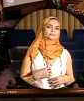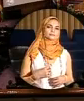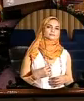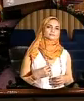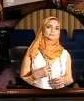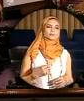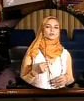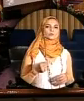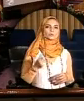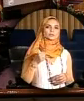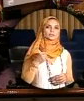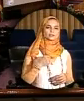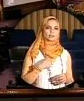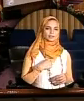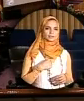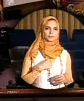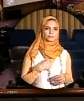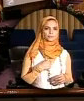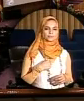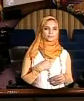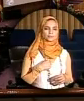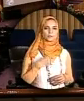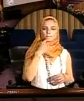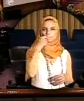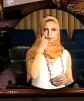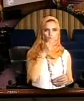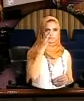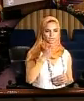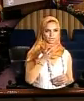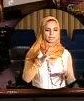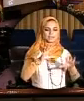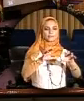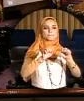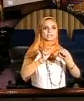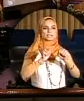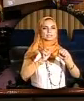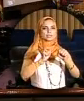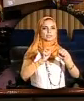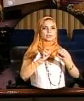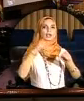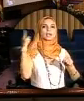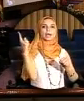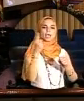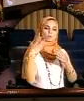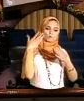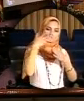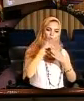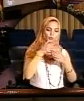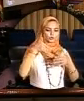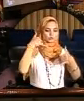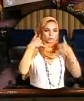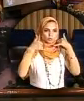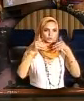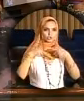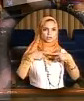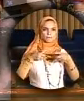for all of us, means being able to uphold their dignity and exercise their human rights. It entails feeling being